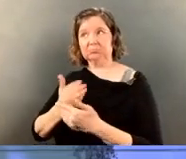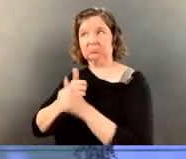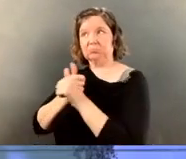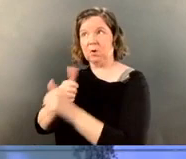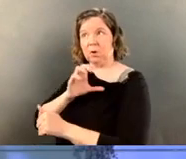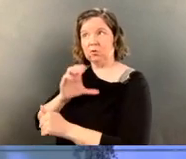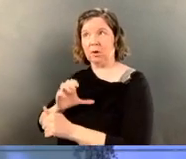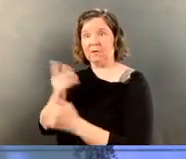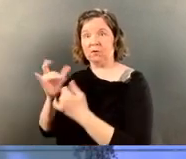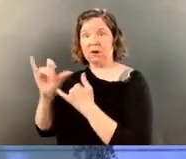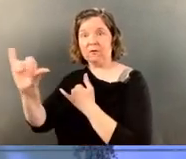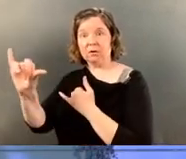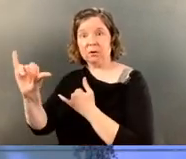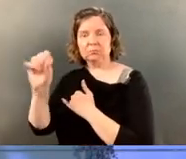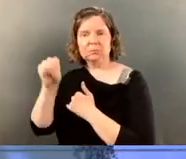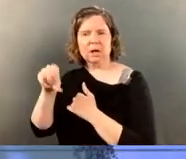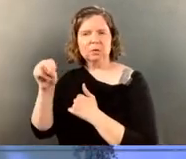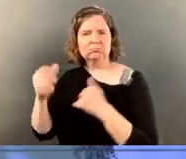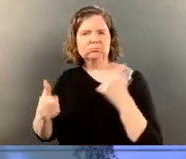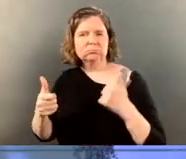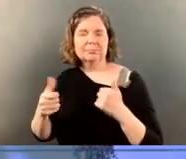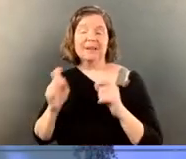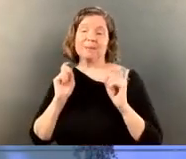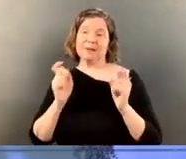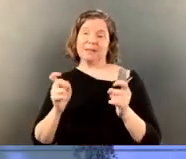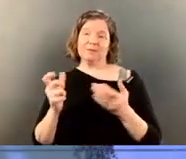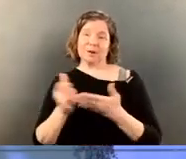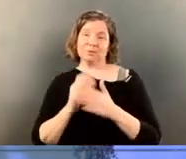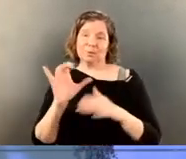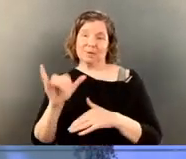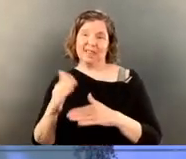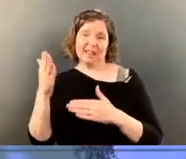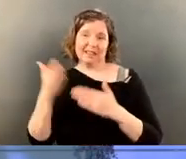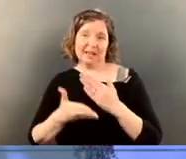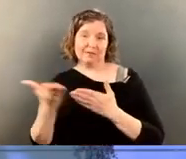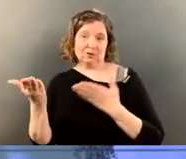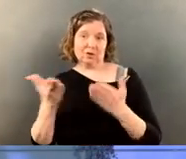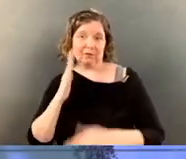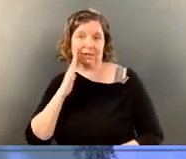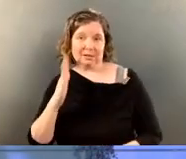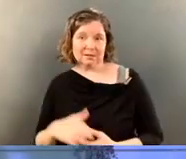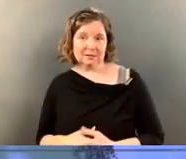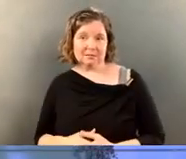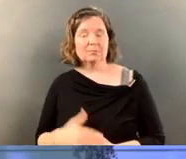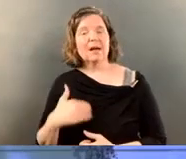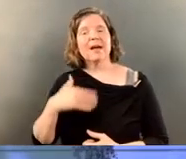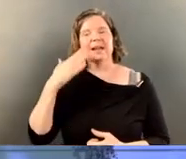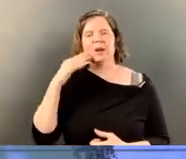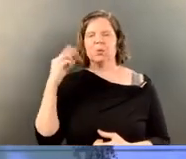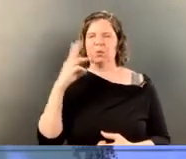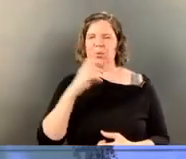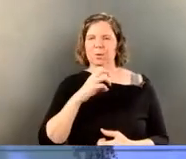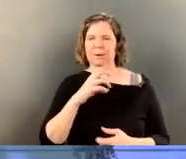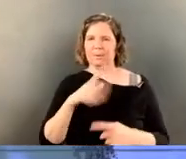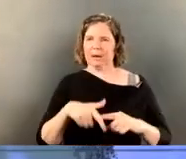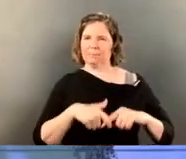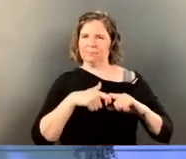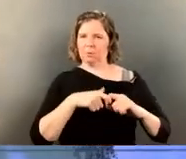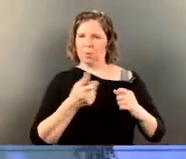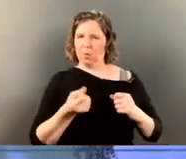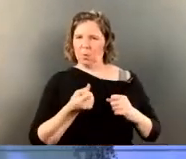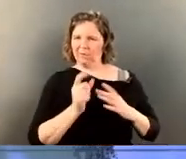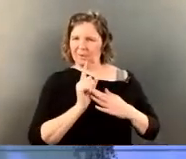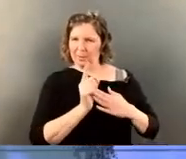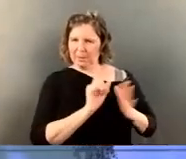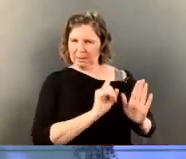Christ forever. I'm going to give you a chance to do that at the end of the service. And I know this is weird that I'm going to hit pause on this right